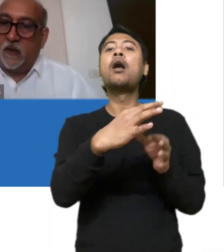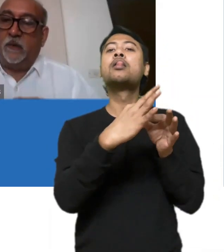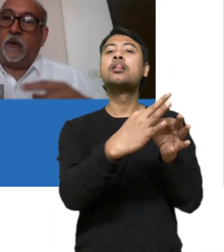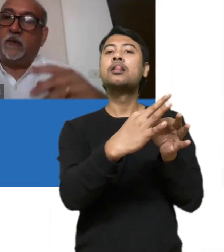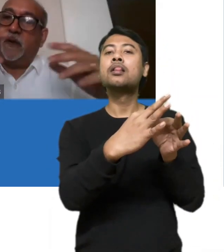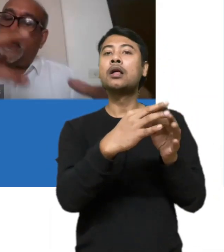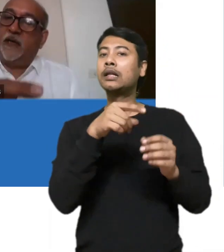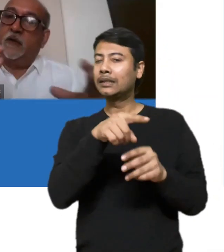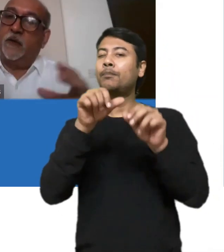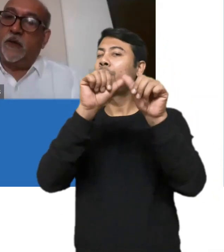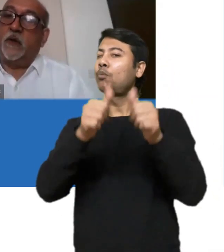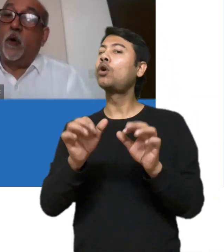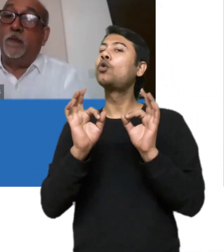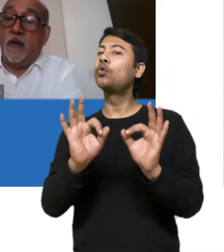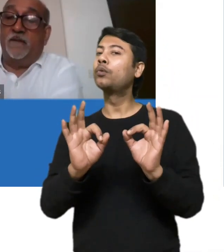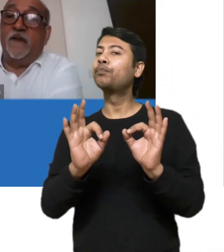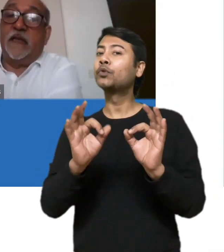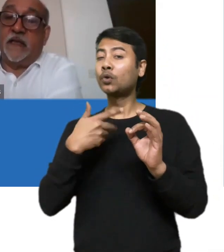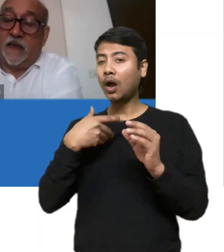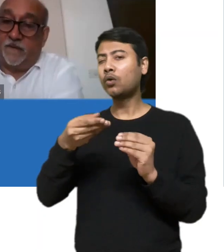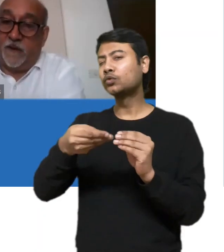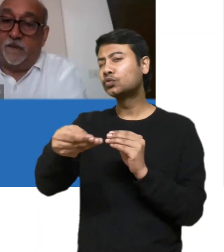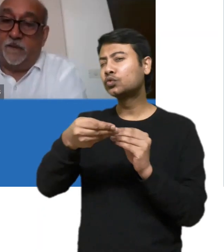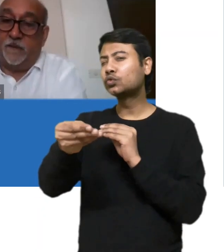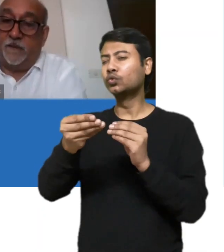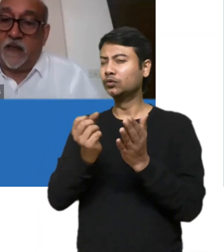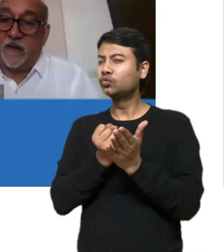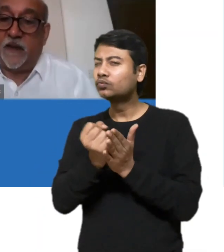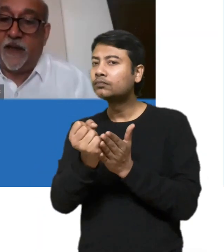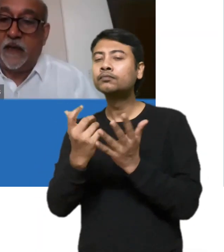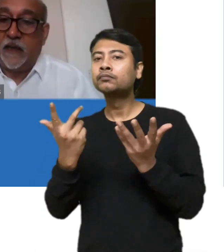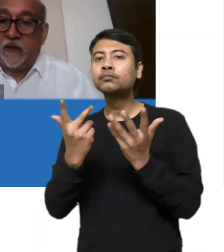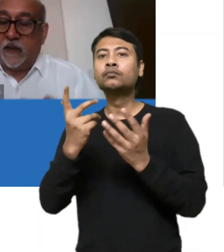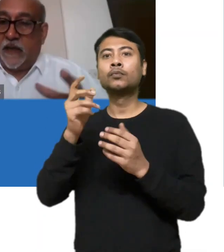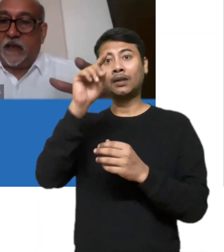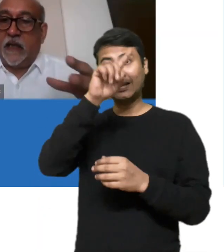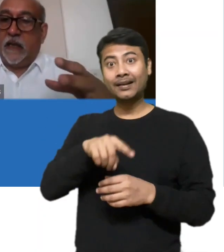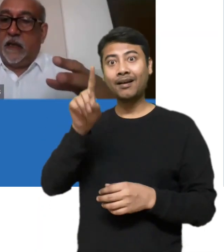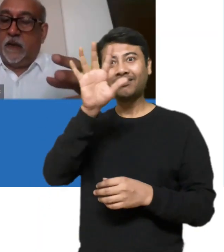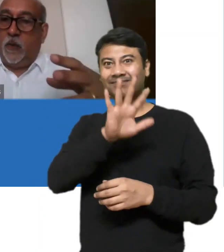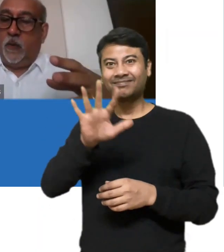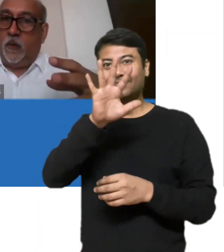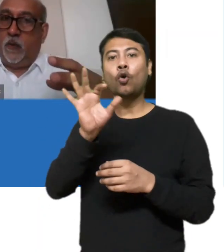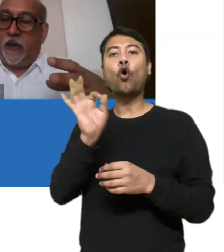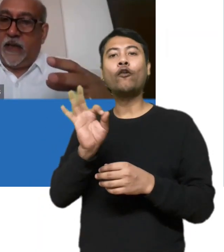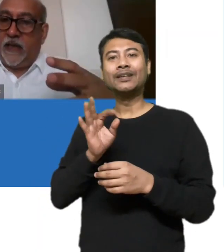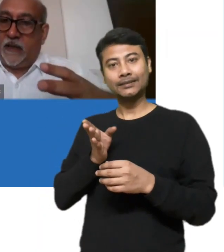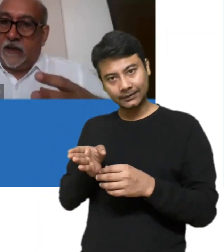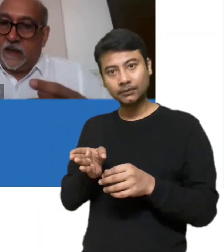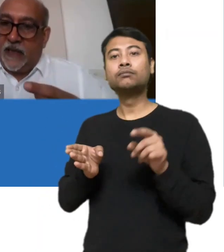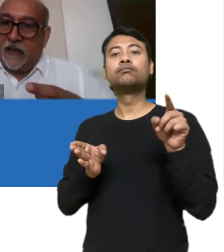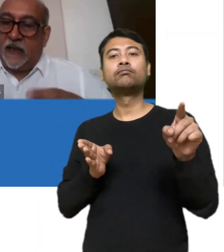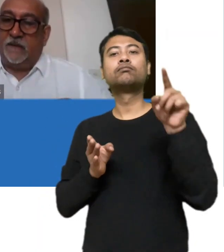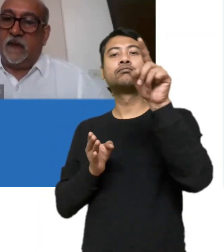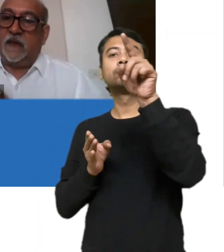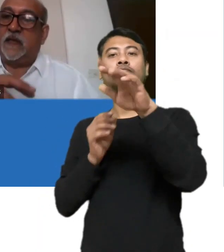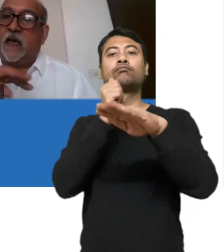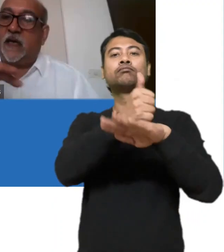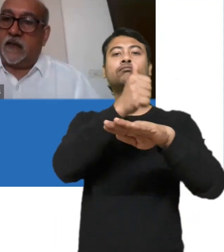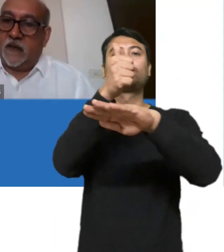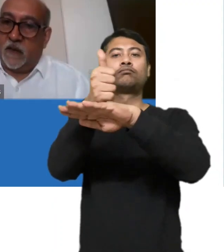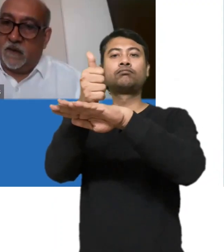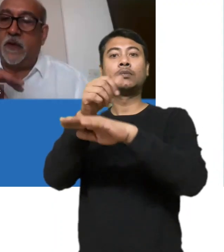So slowly, what we're trying to do is open offices in different parts of the country so that we can, at a state